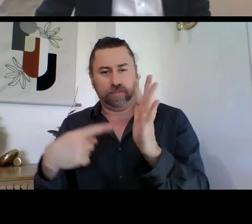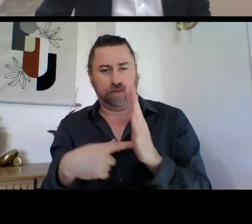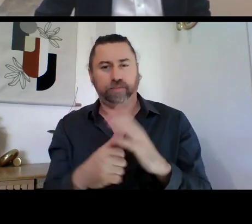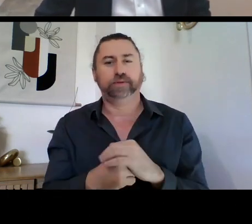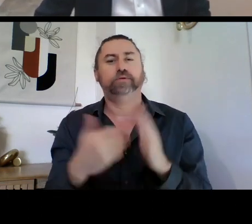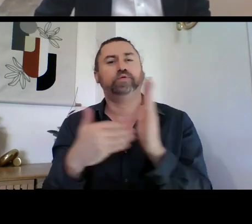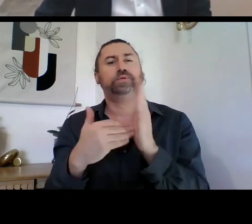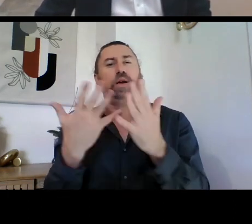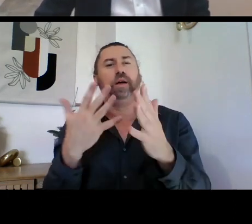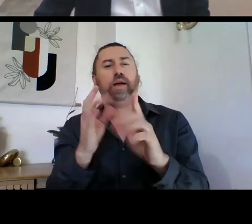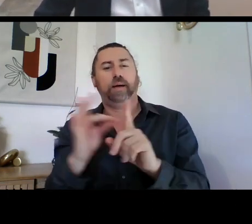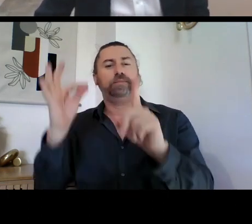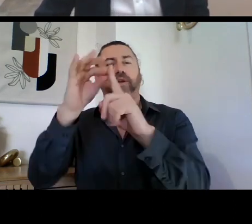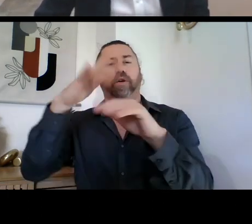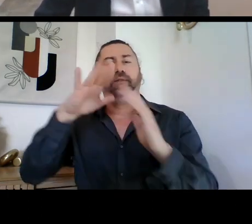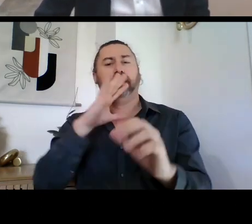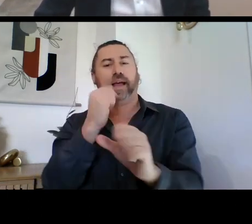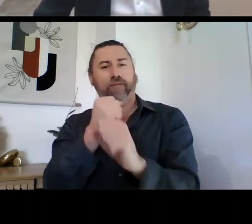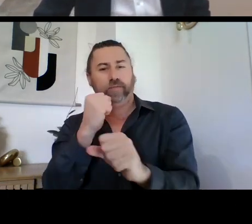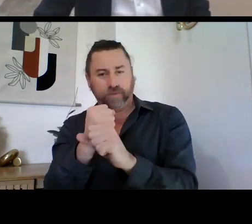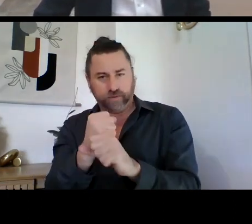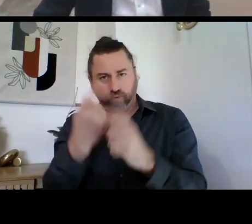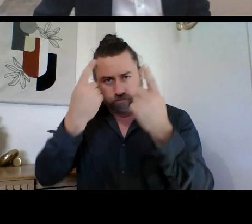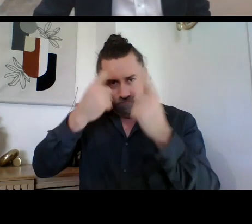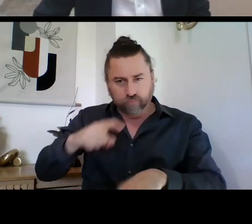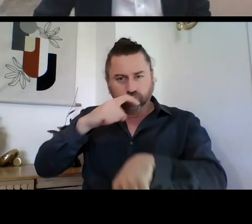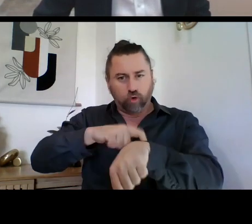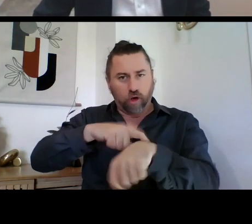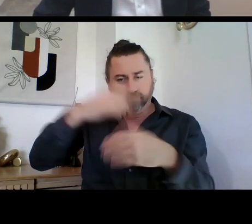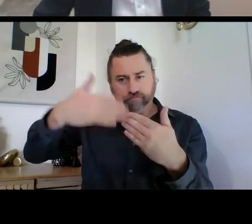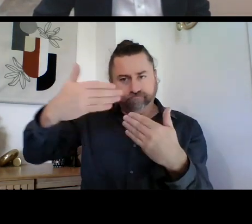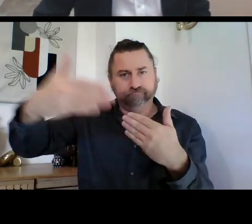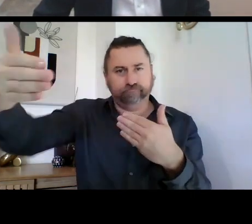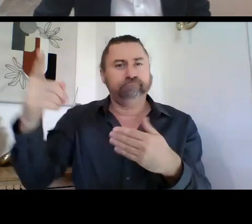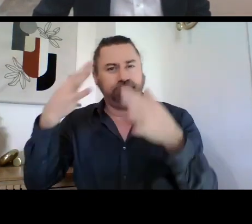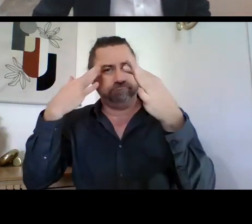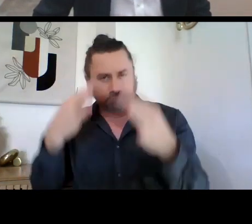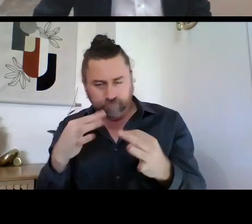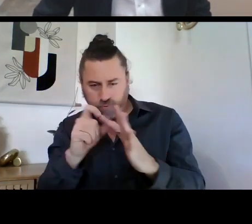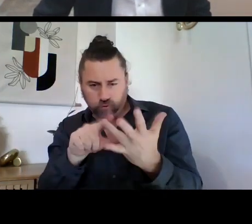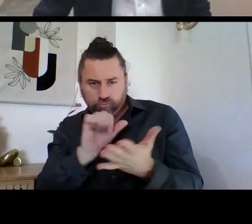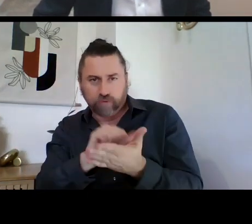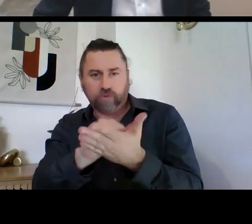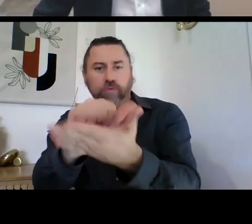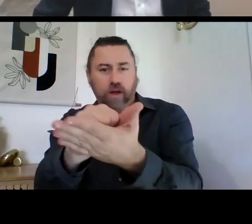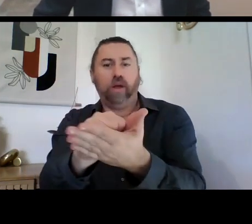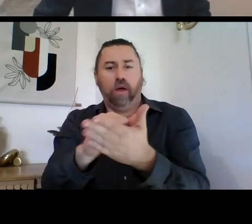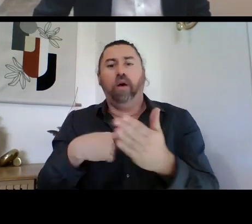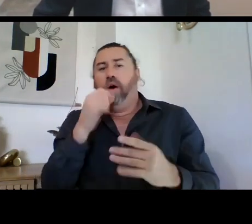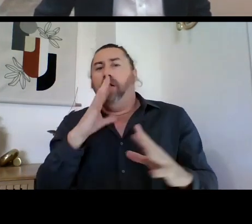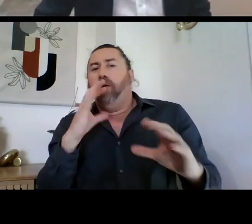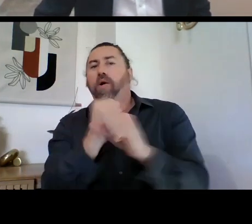Today, I'll give an update on the government's decision about timing for the reforms to in-home aged care and touch on some of the areas where we